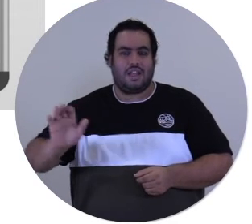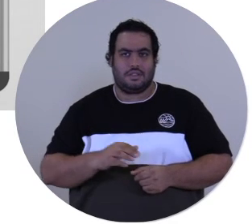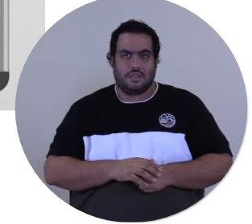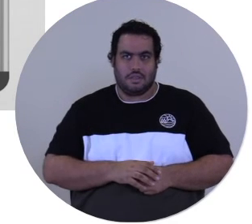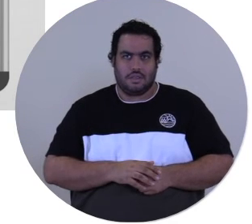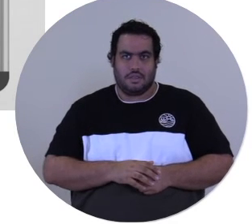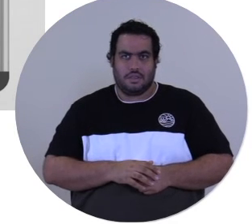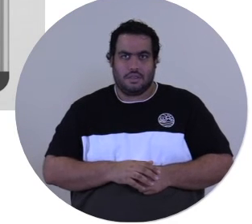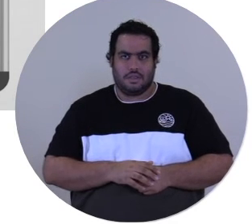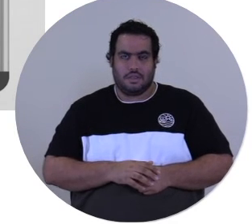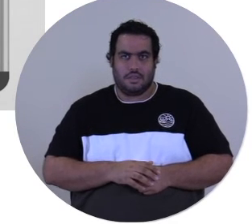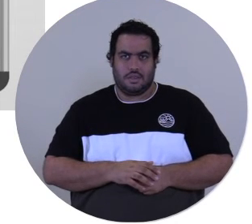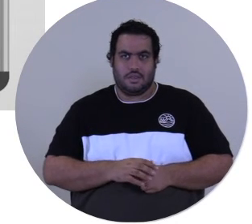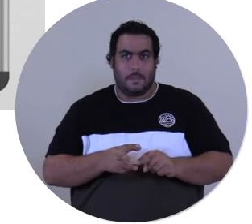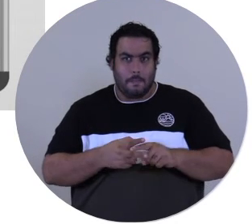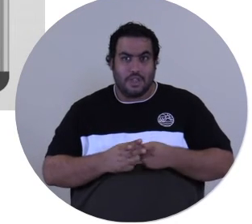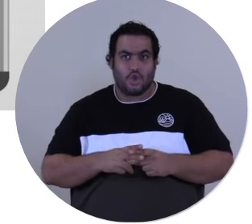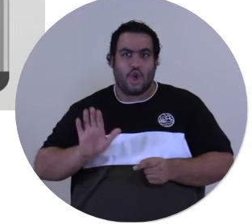not mass-produced.